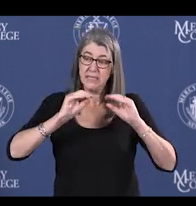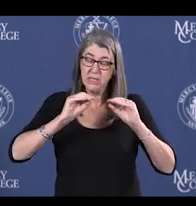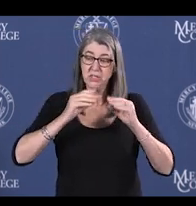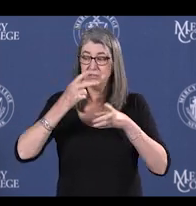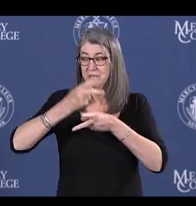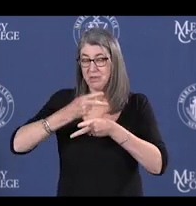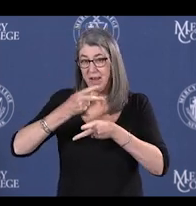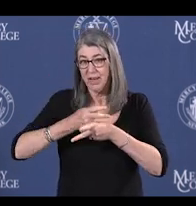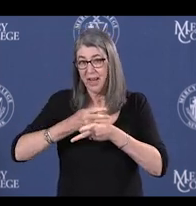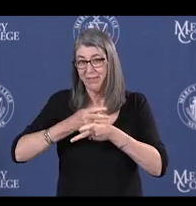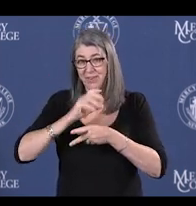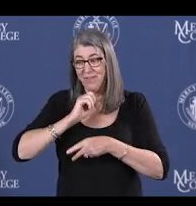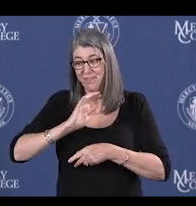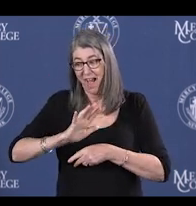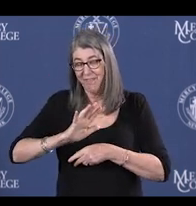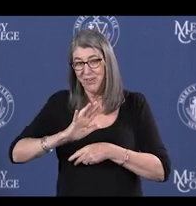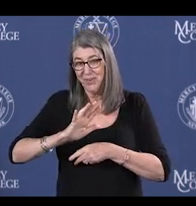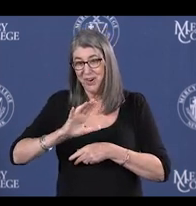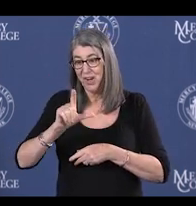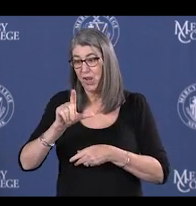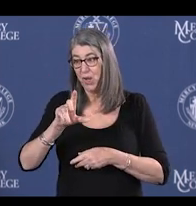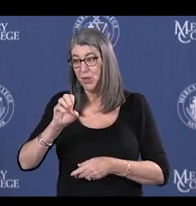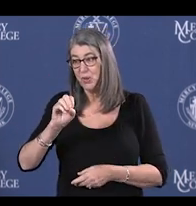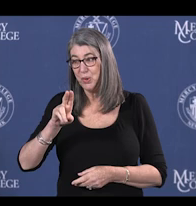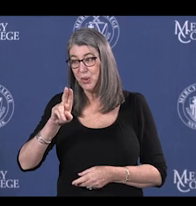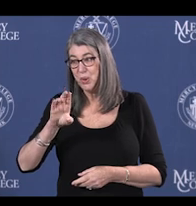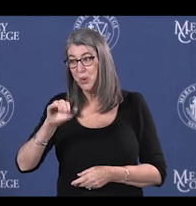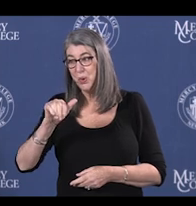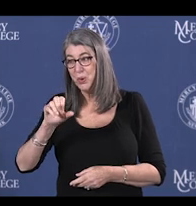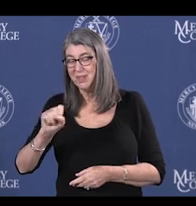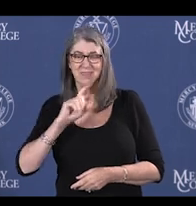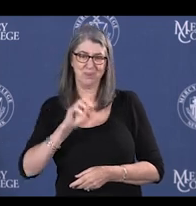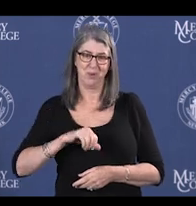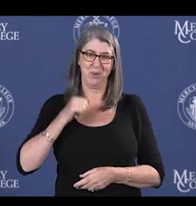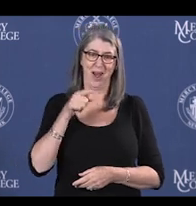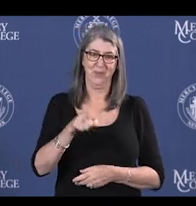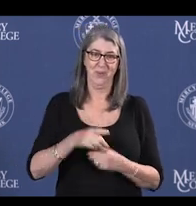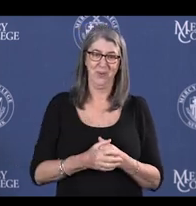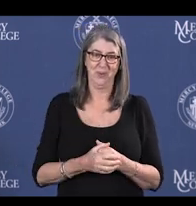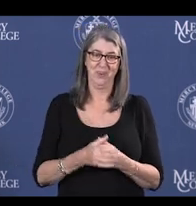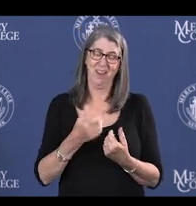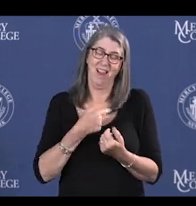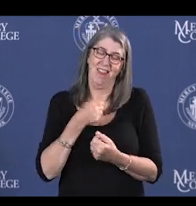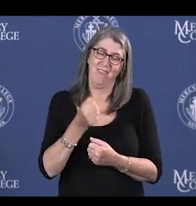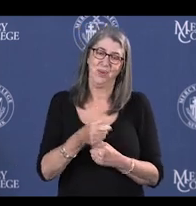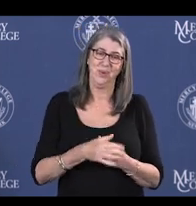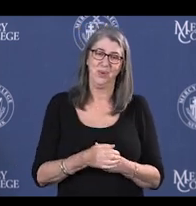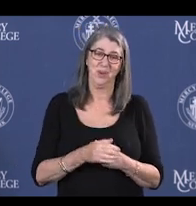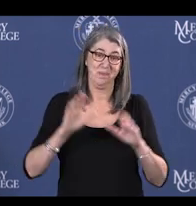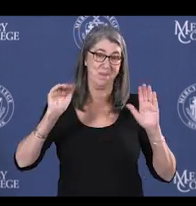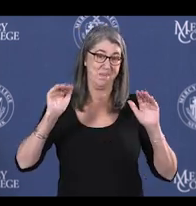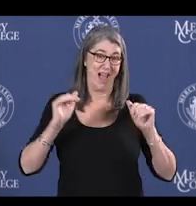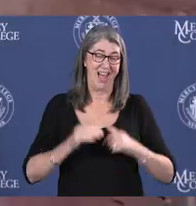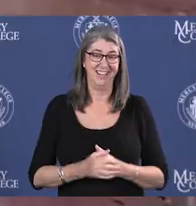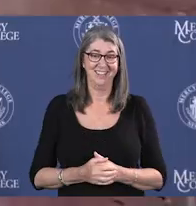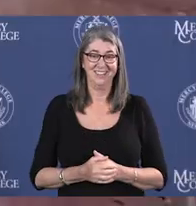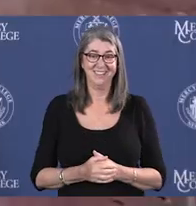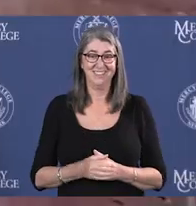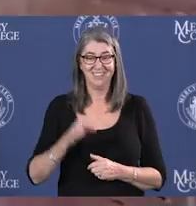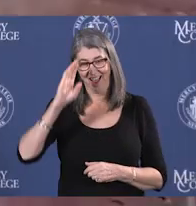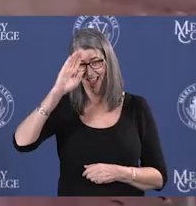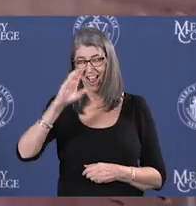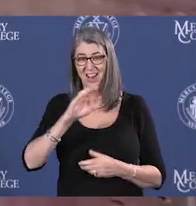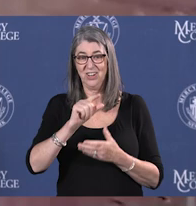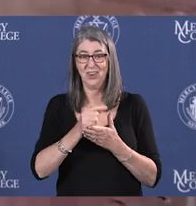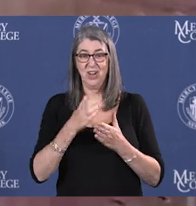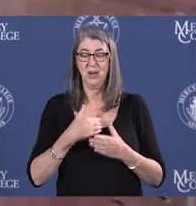and taking care of your little five-year-old Lucas. And I'm so proud of you. Love you. Bye-bye. Hi,